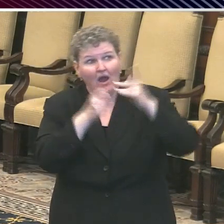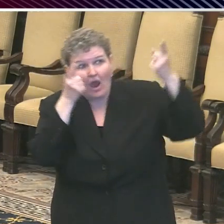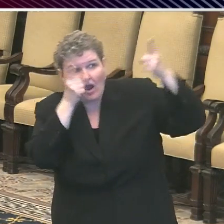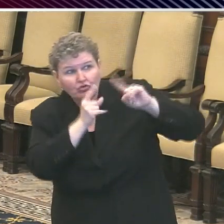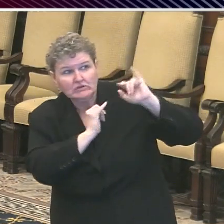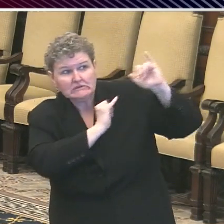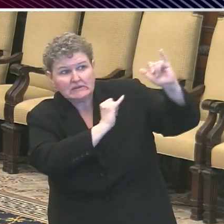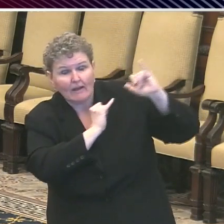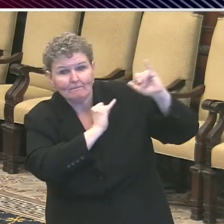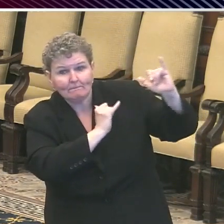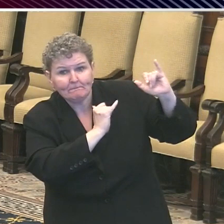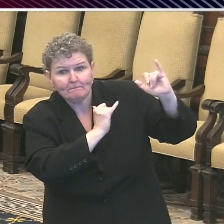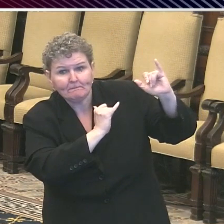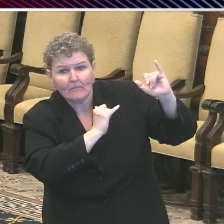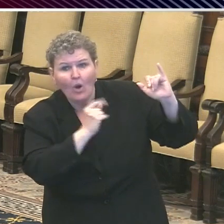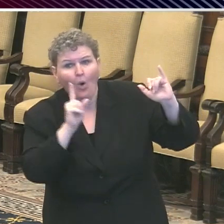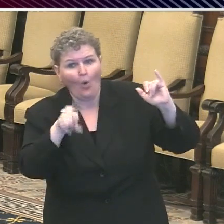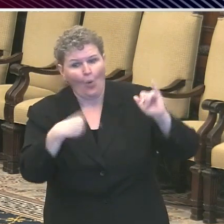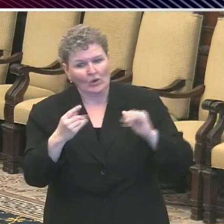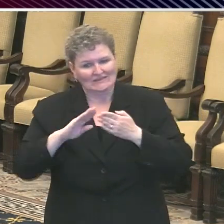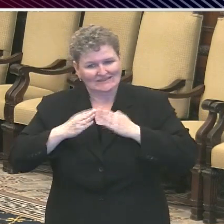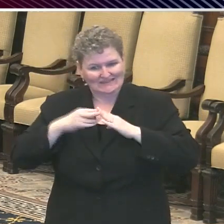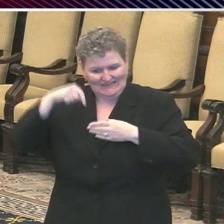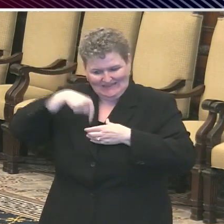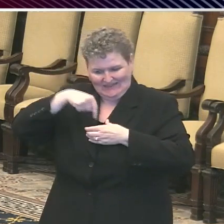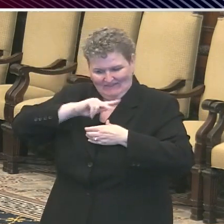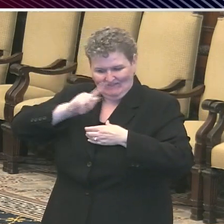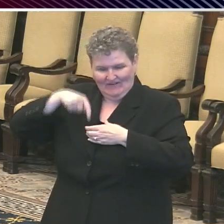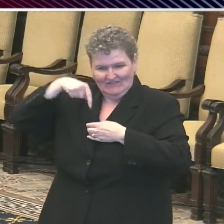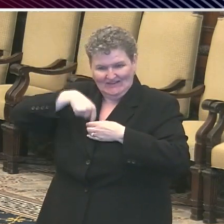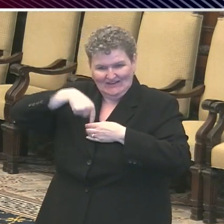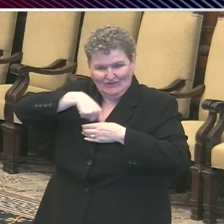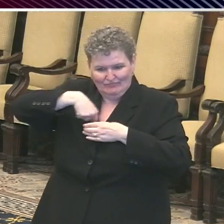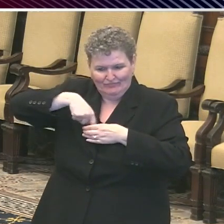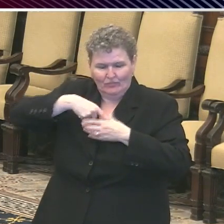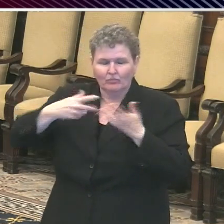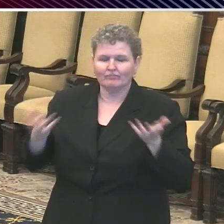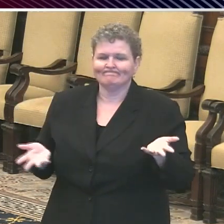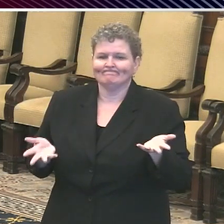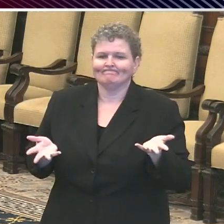its own that it's going to remain under the stay-at-home order?